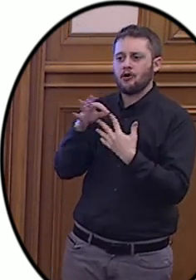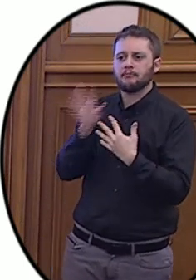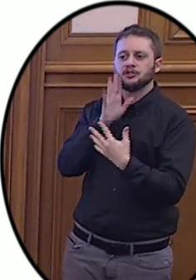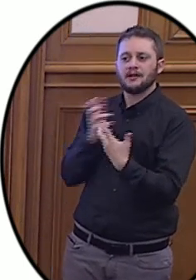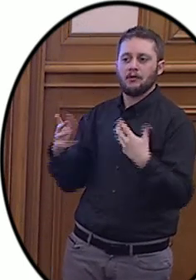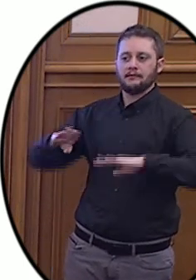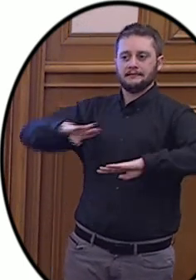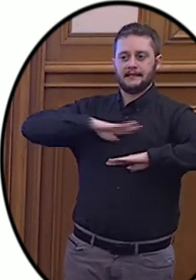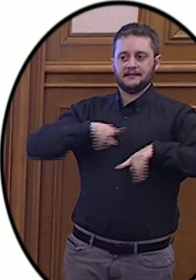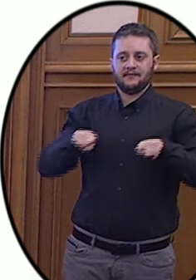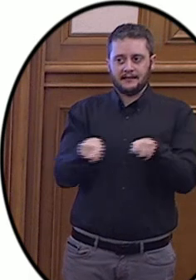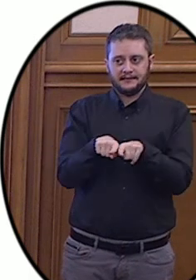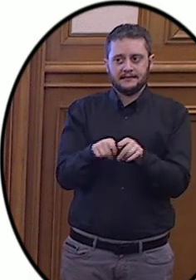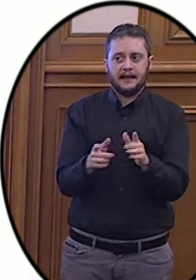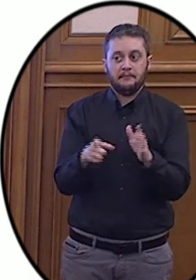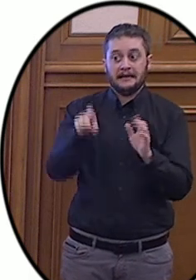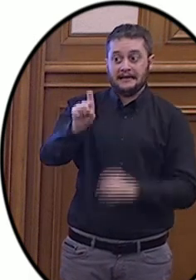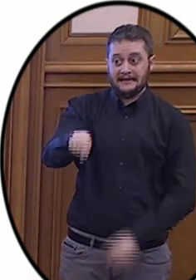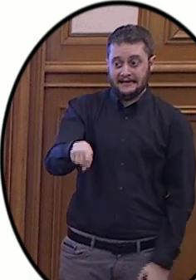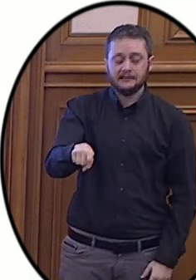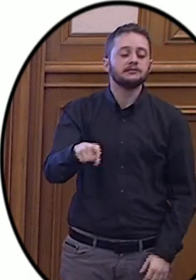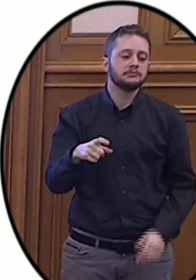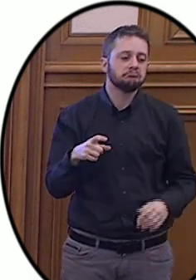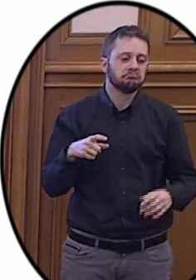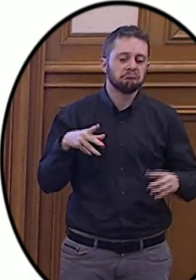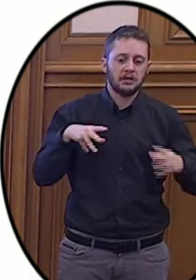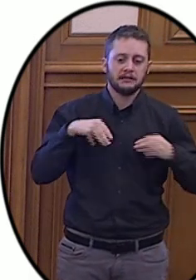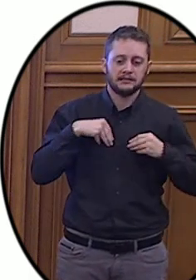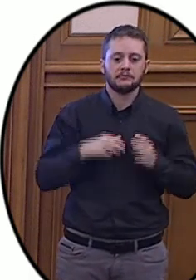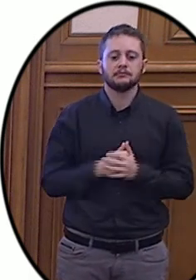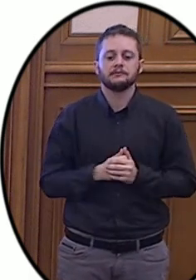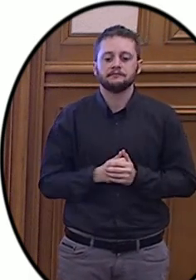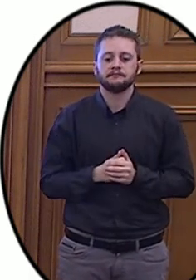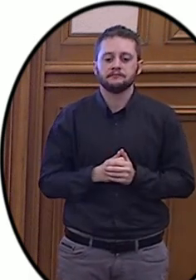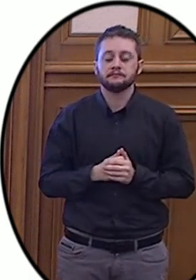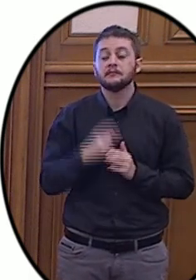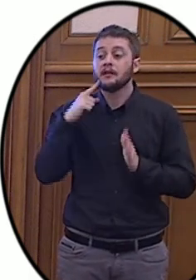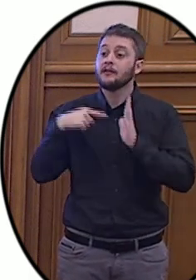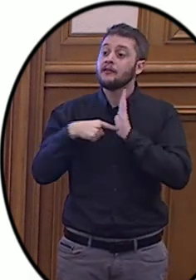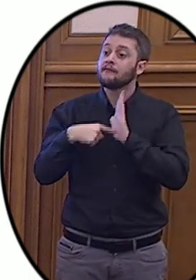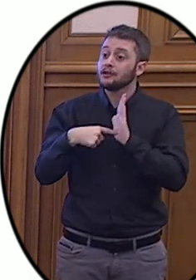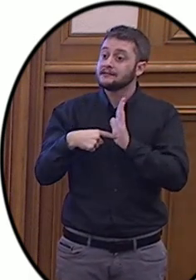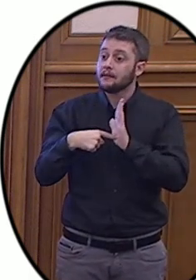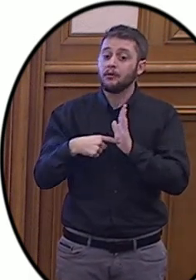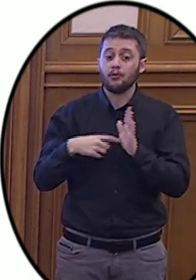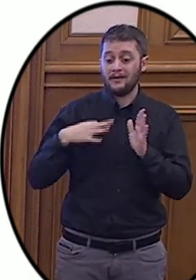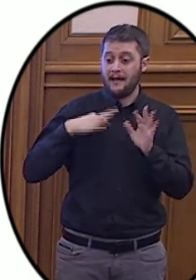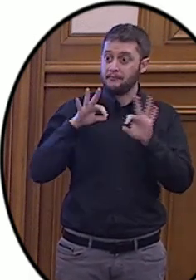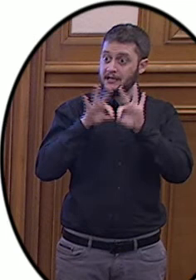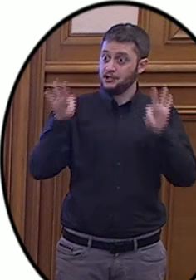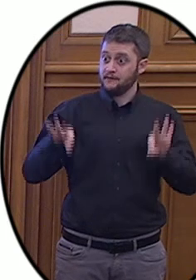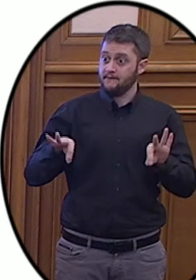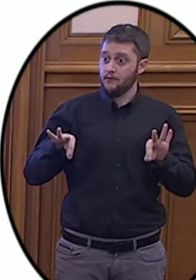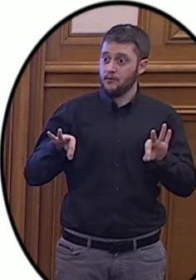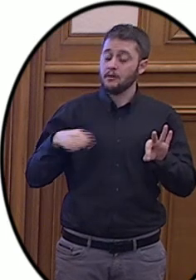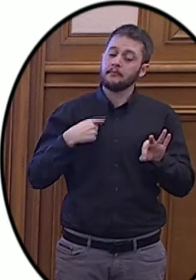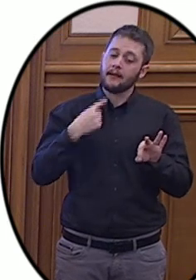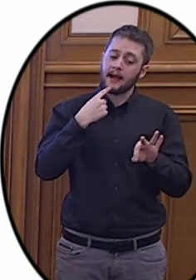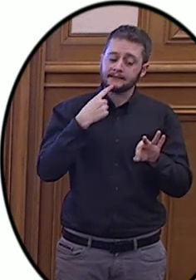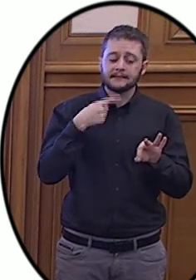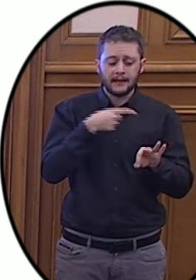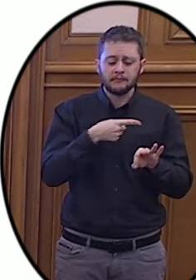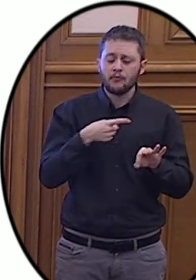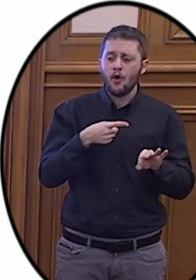One example, as I mentioned earlier, of an accommodation in the application process would be providing a large print copy